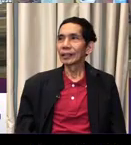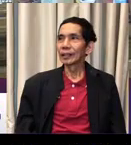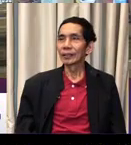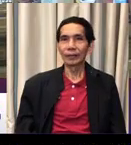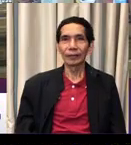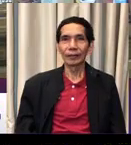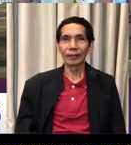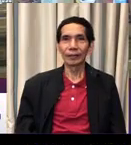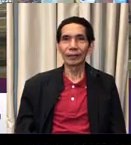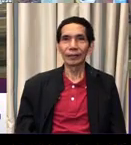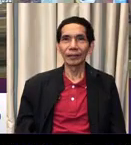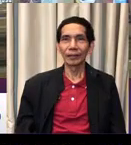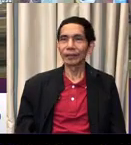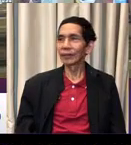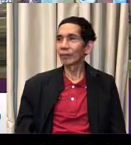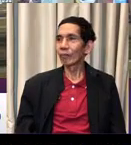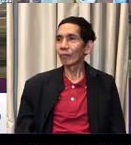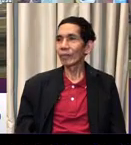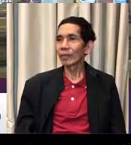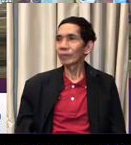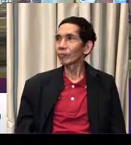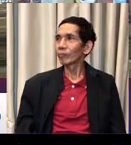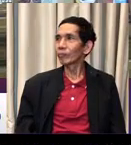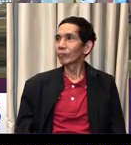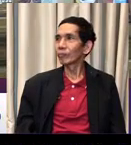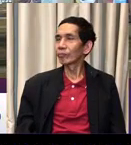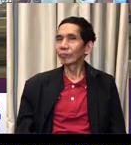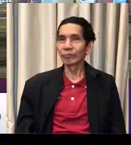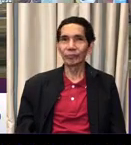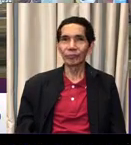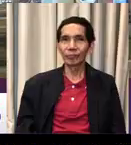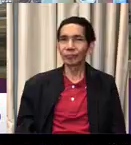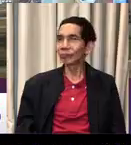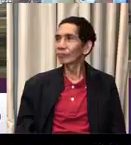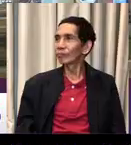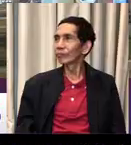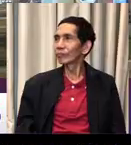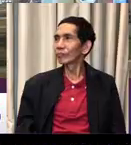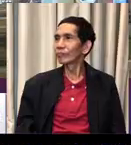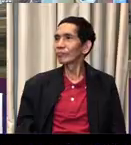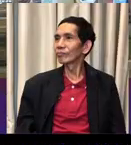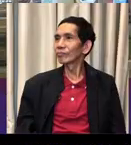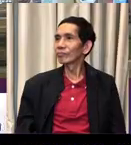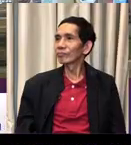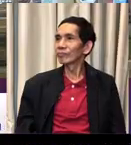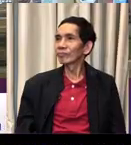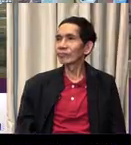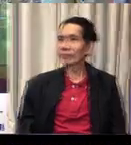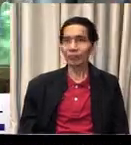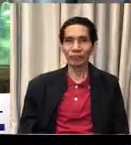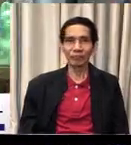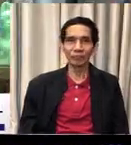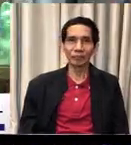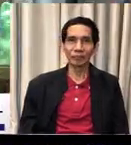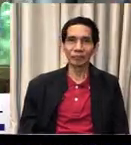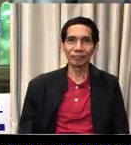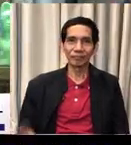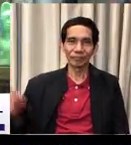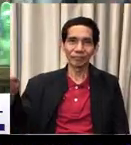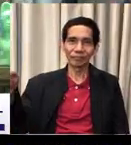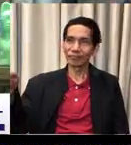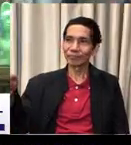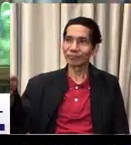Pipeña, book po, My Rainbow Run. Oh, thank you. Thank you. Thank you very much. Ito po